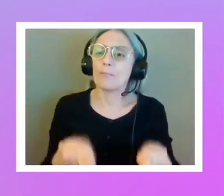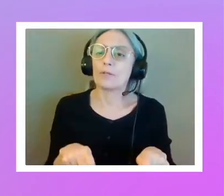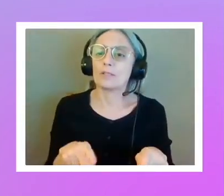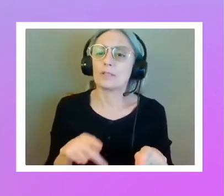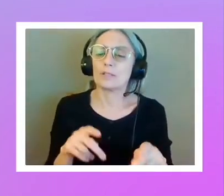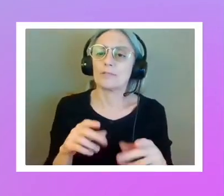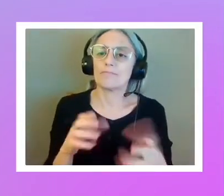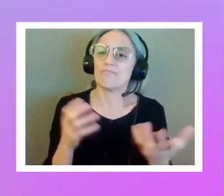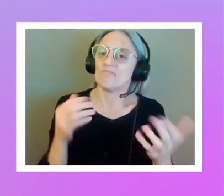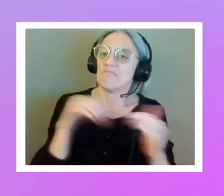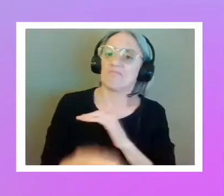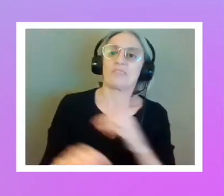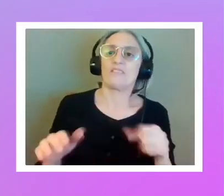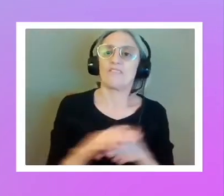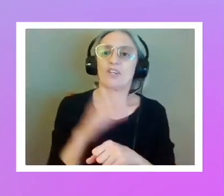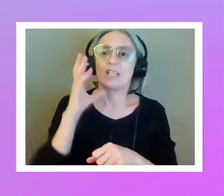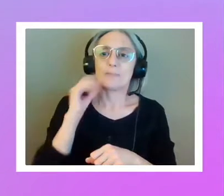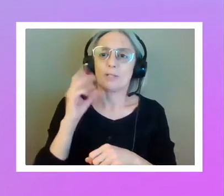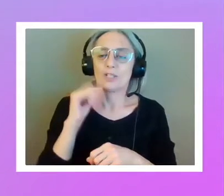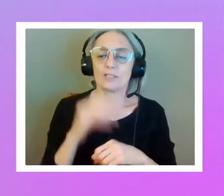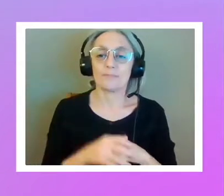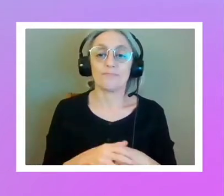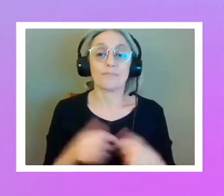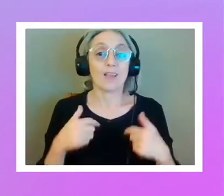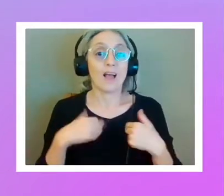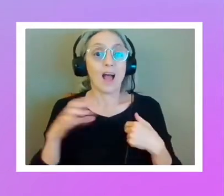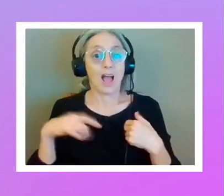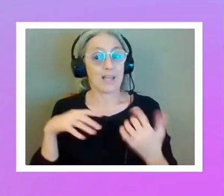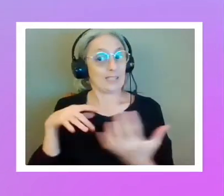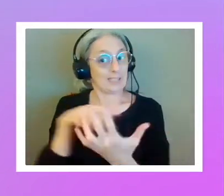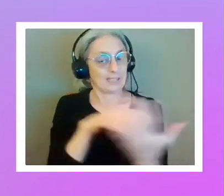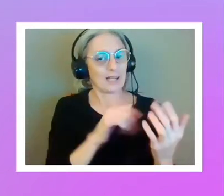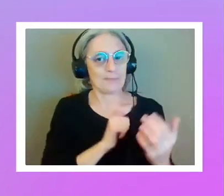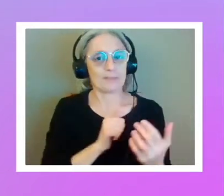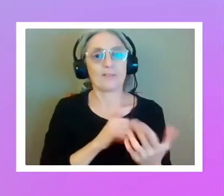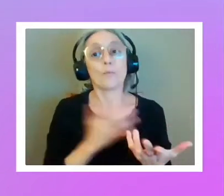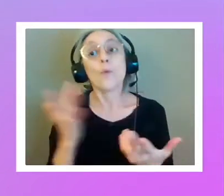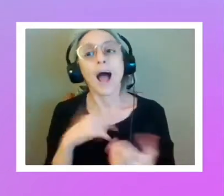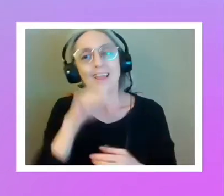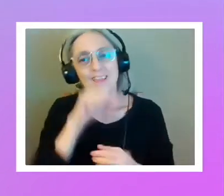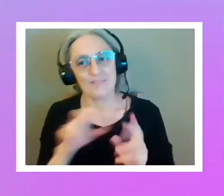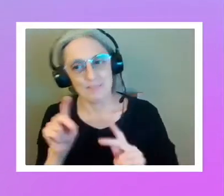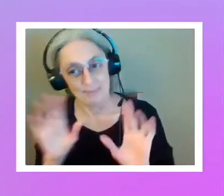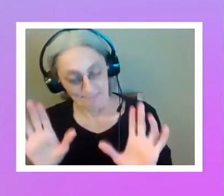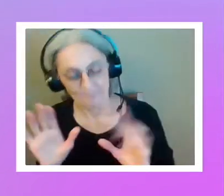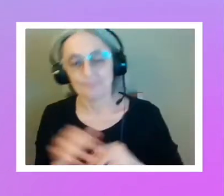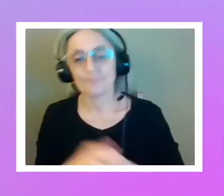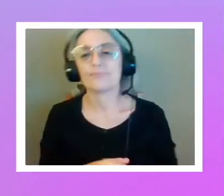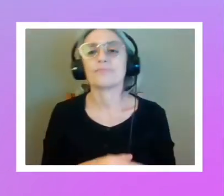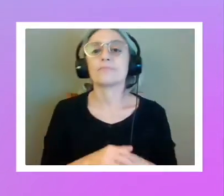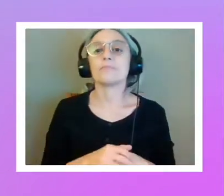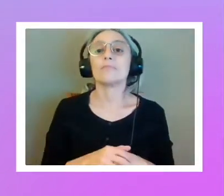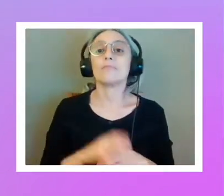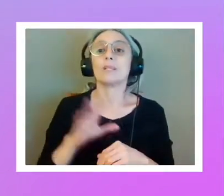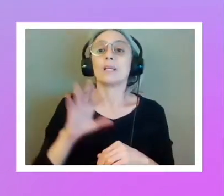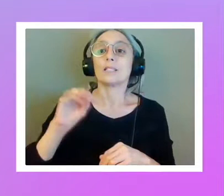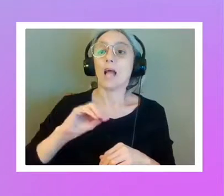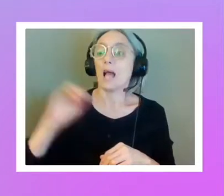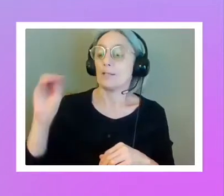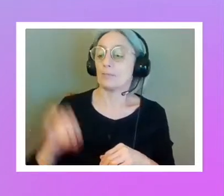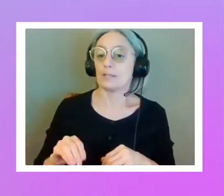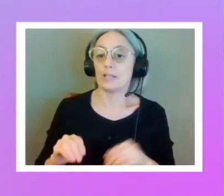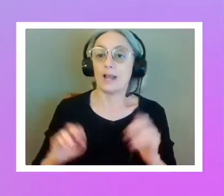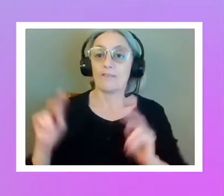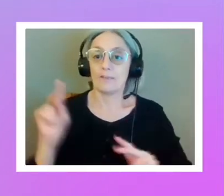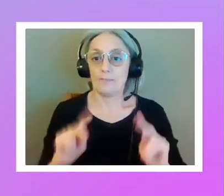a self-study that I myself did, because I love people, 9 out of 10 people felt like